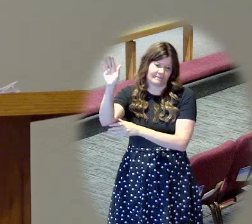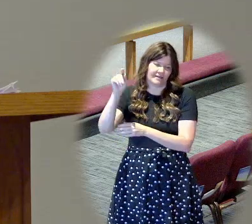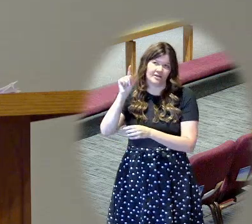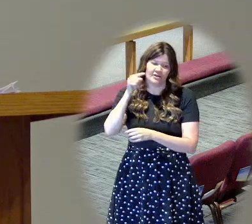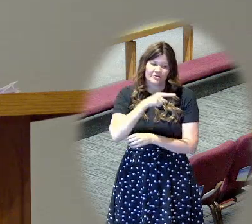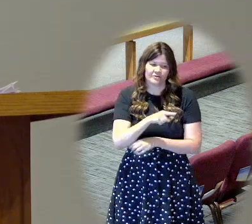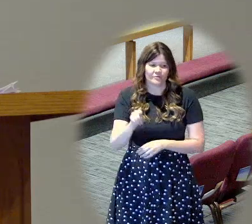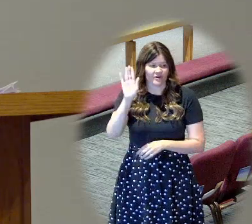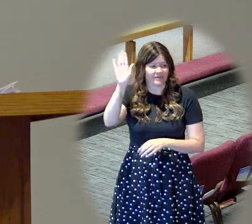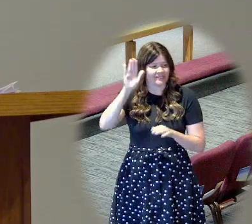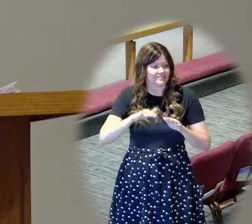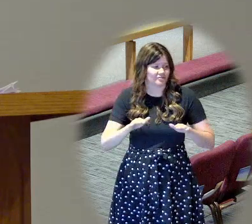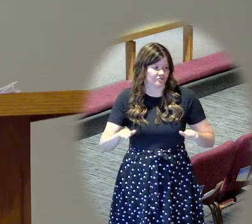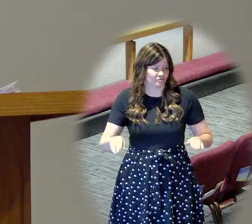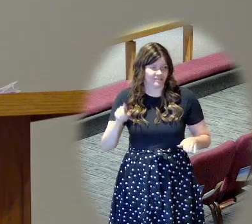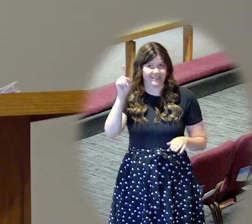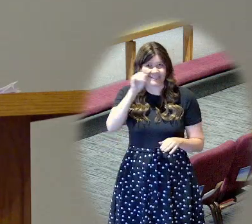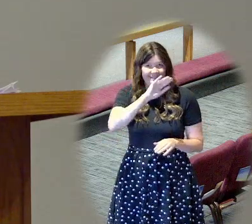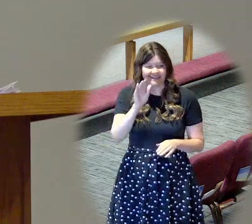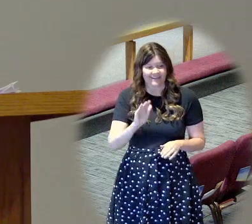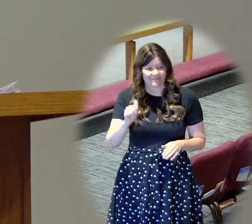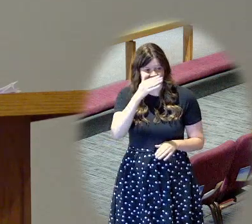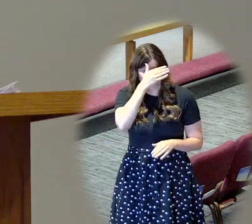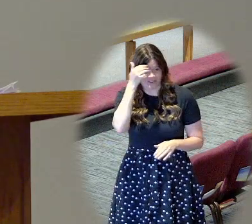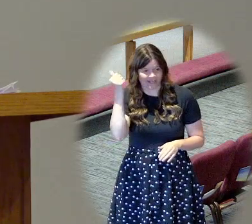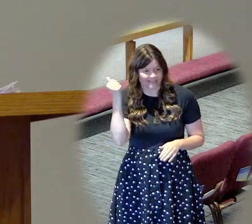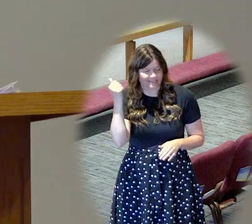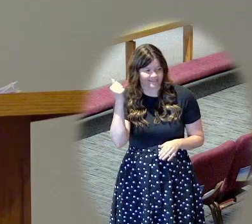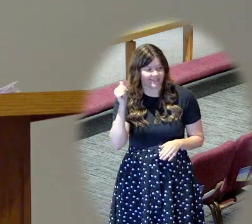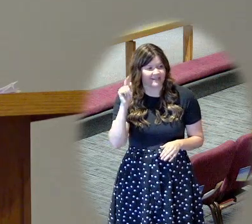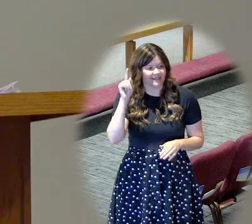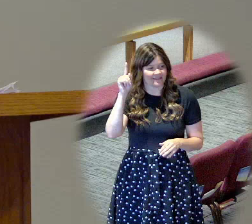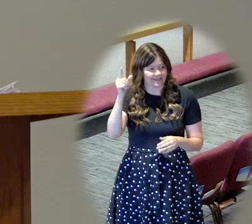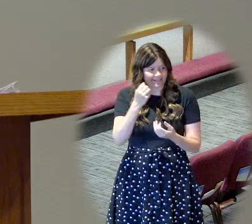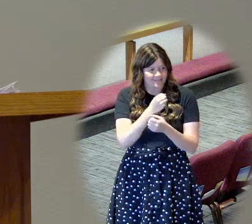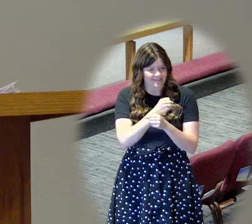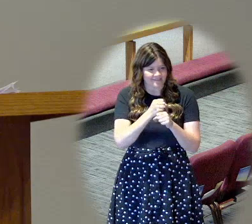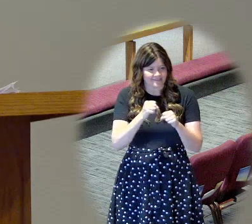Our God never forgets that he paid for you and purchased you